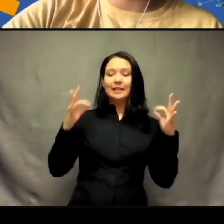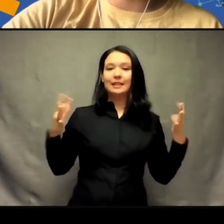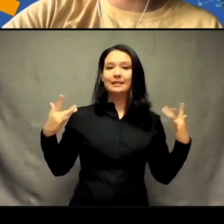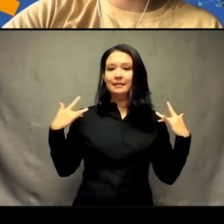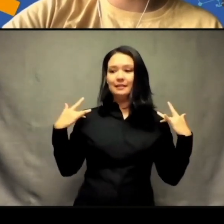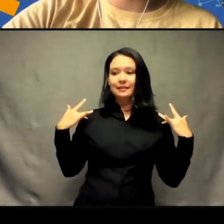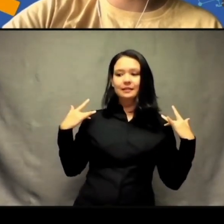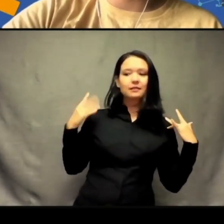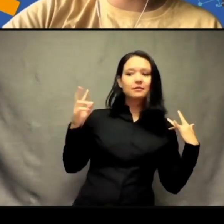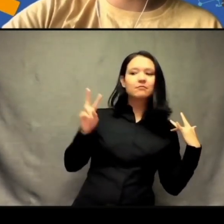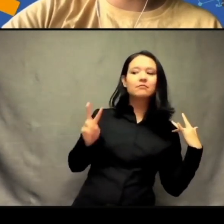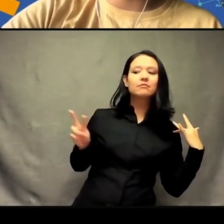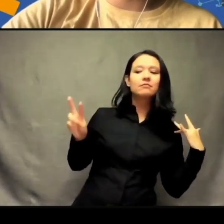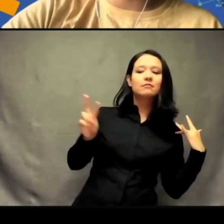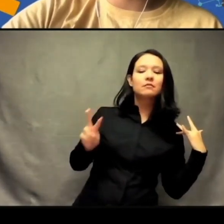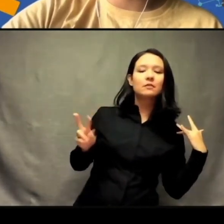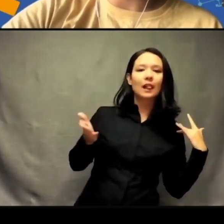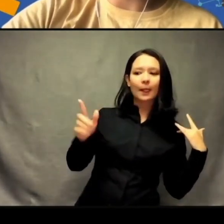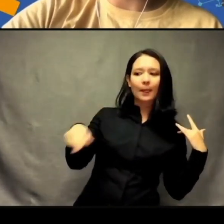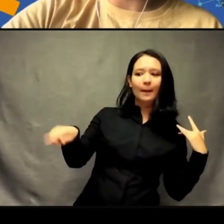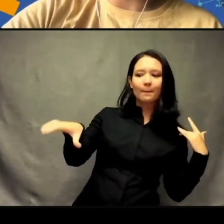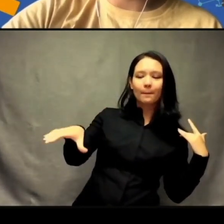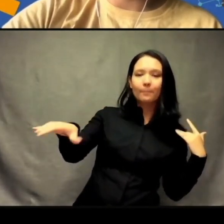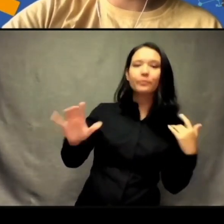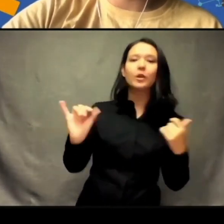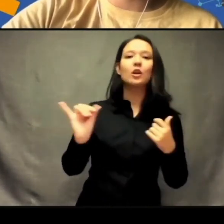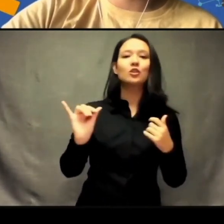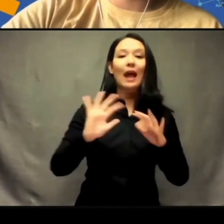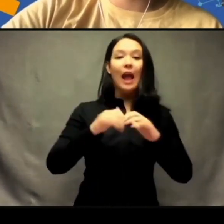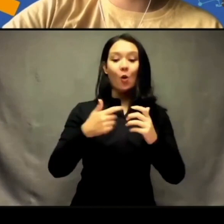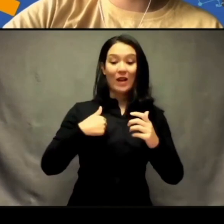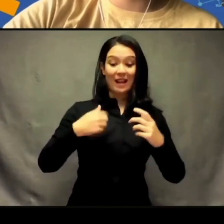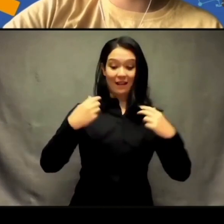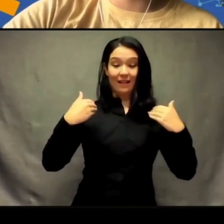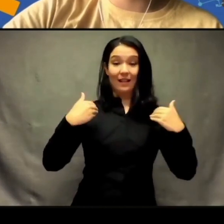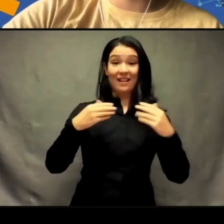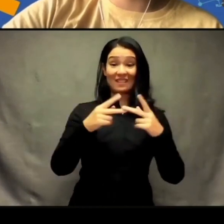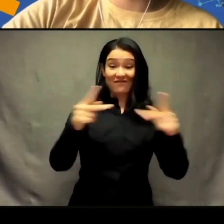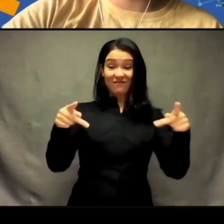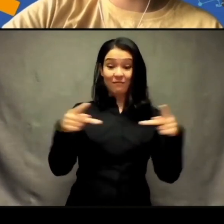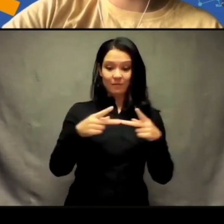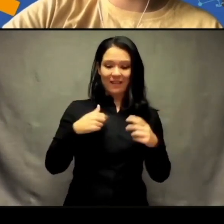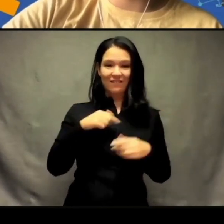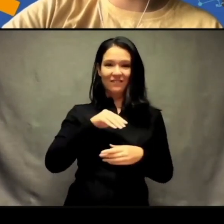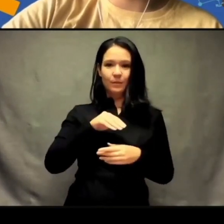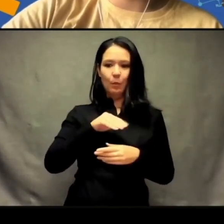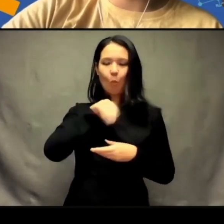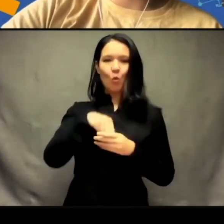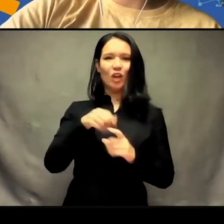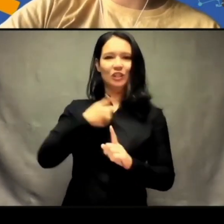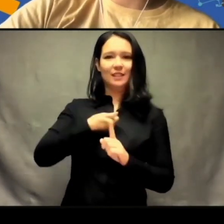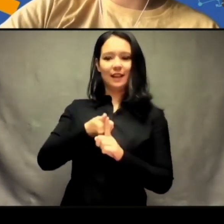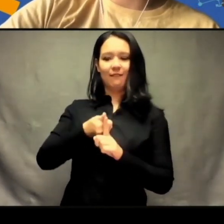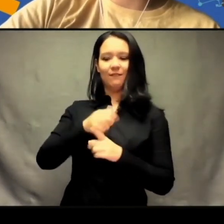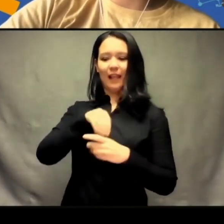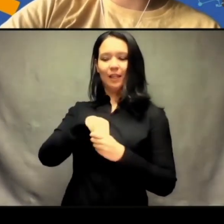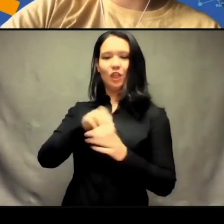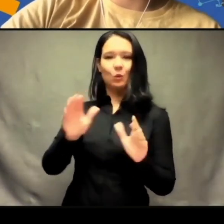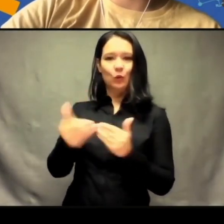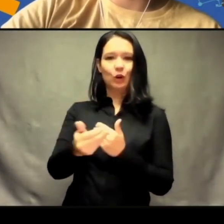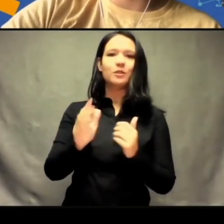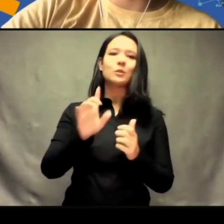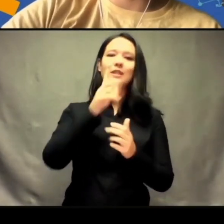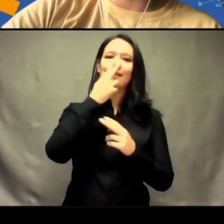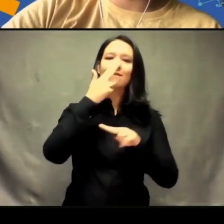back. Also how we physically position ourselves in the room. And it was fun working with this